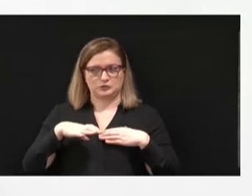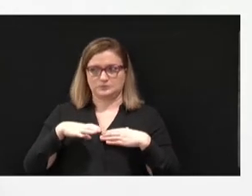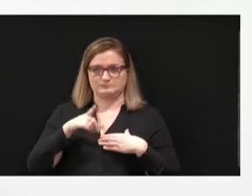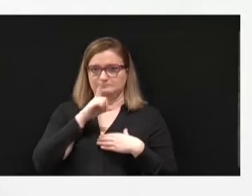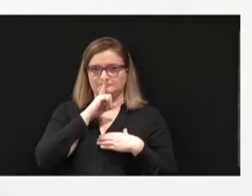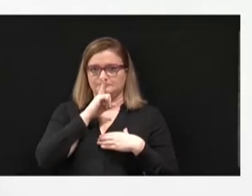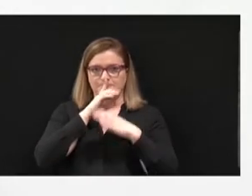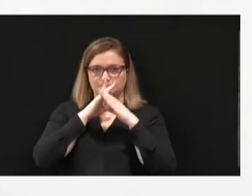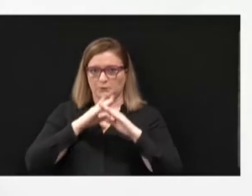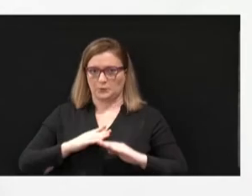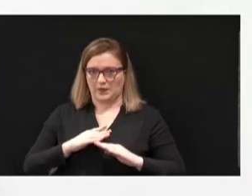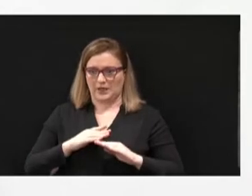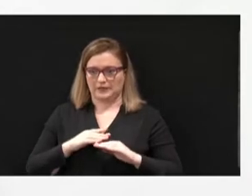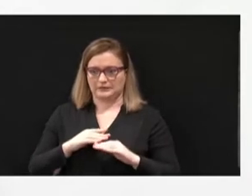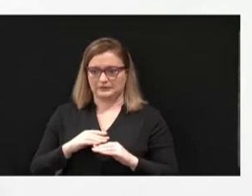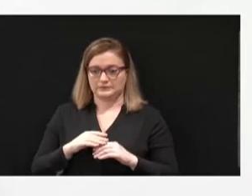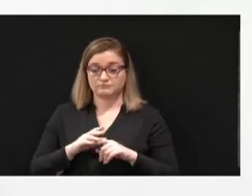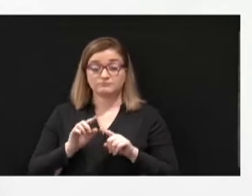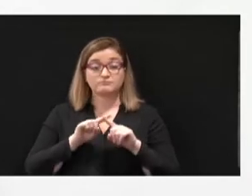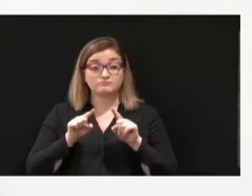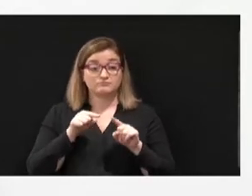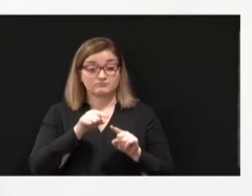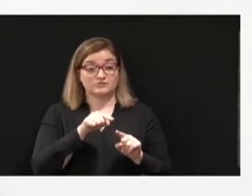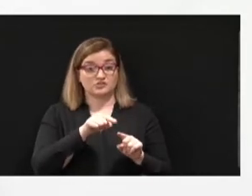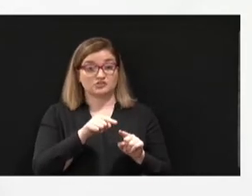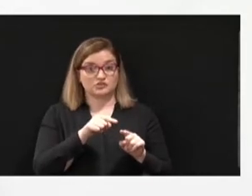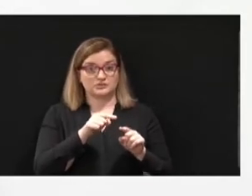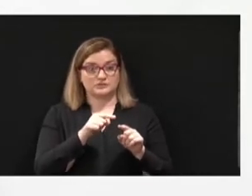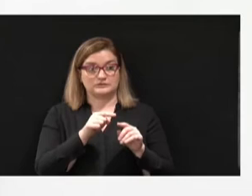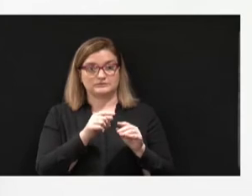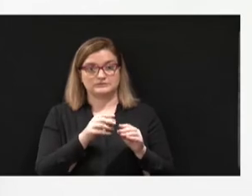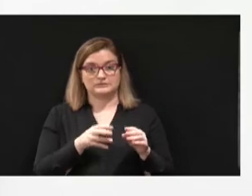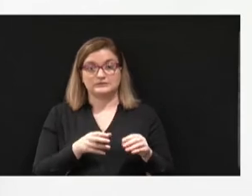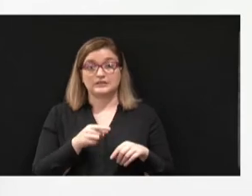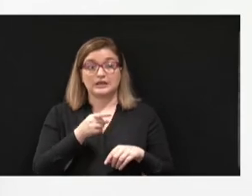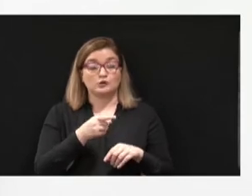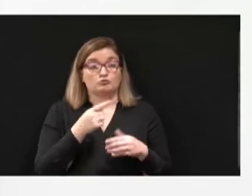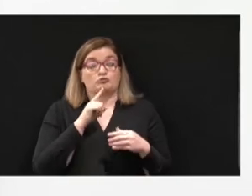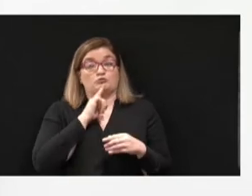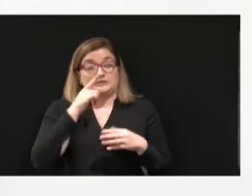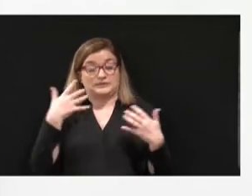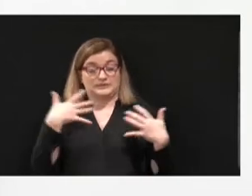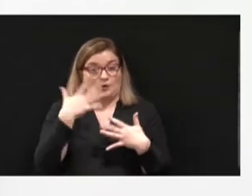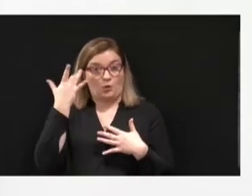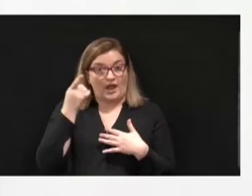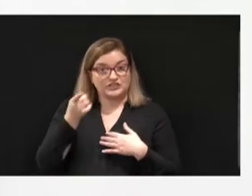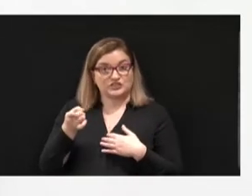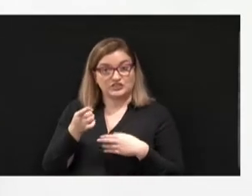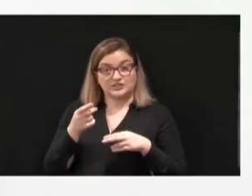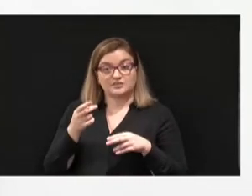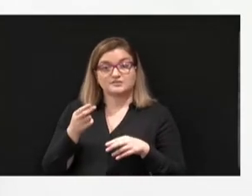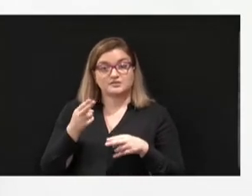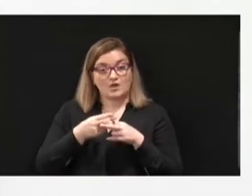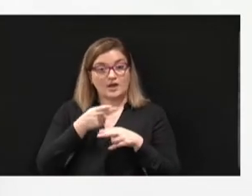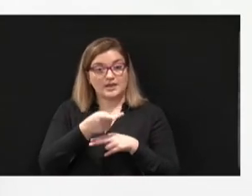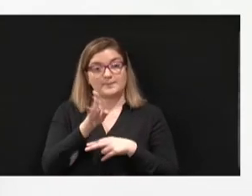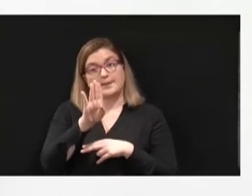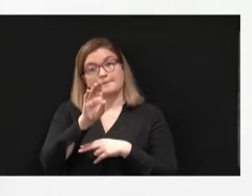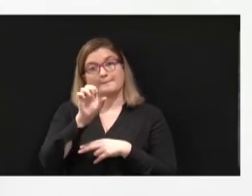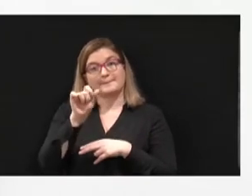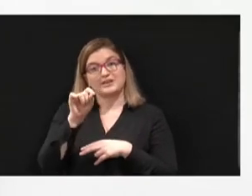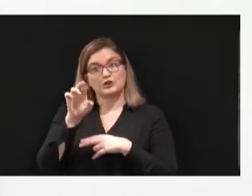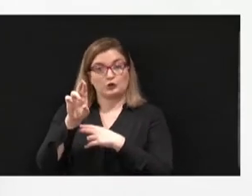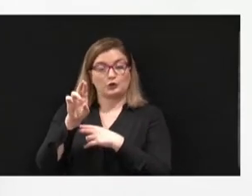extra afraid because she got her letters a little turned around and called him the Beater Bunny. So, a good reason to